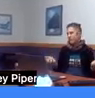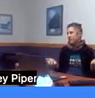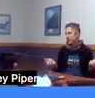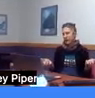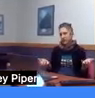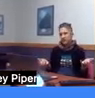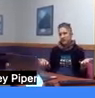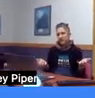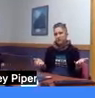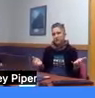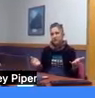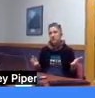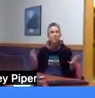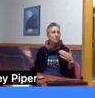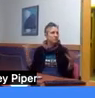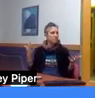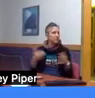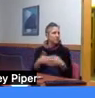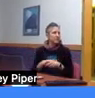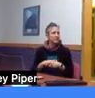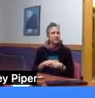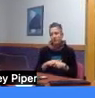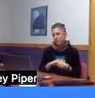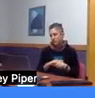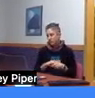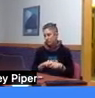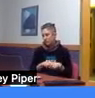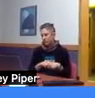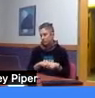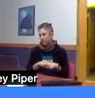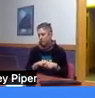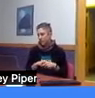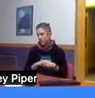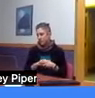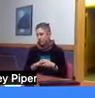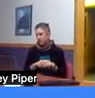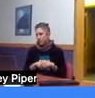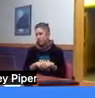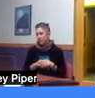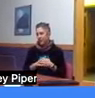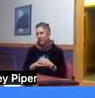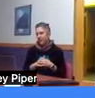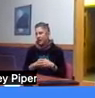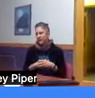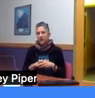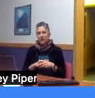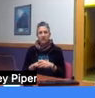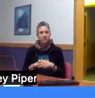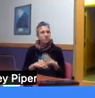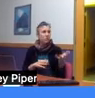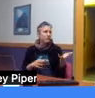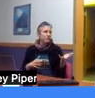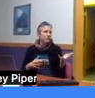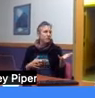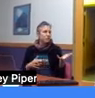world without having had that experience, even a little bit? So just kind of holding space for patients in that way. And then